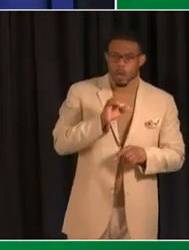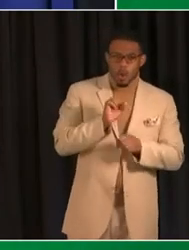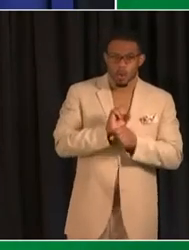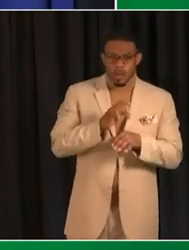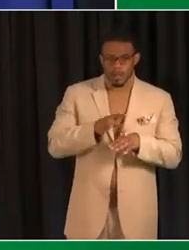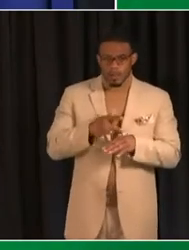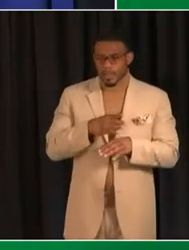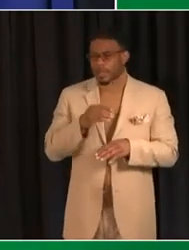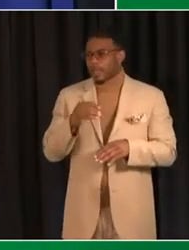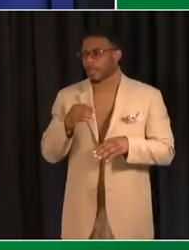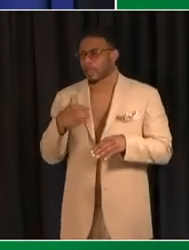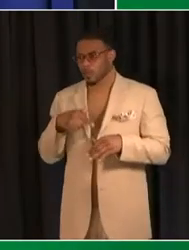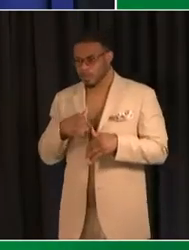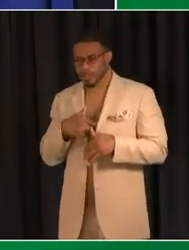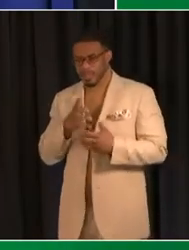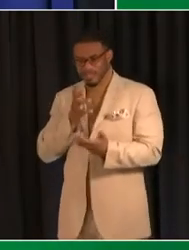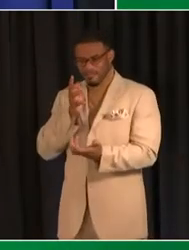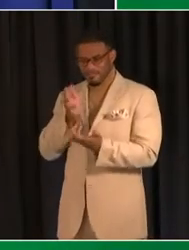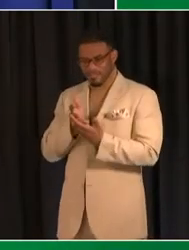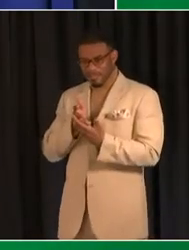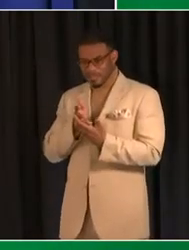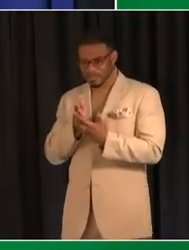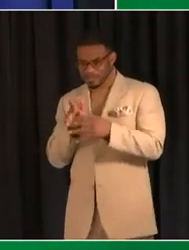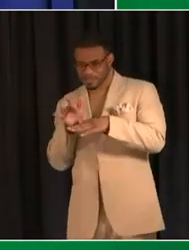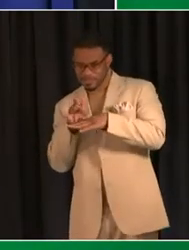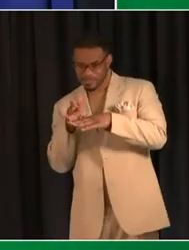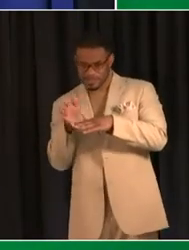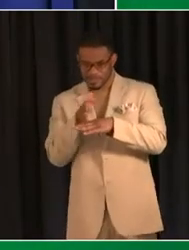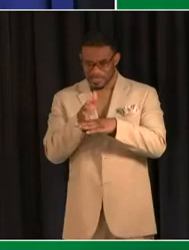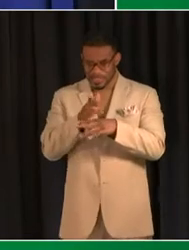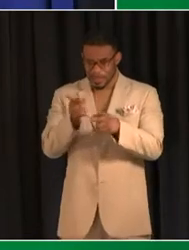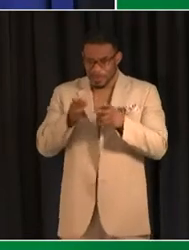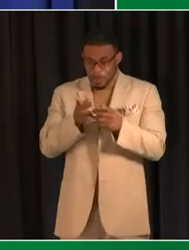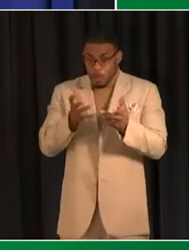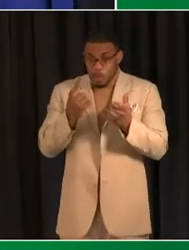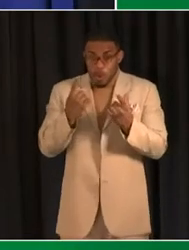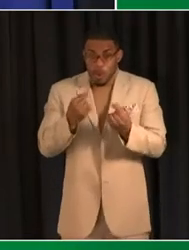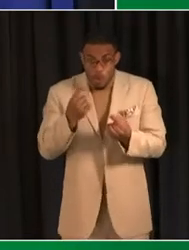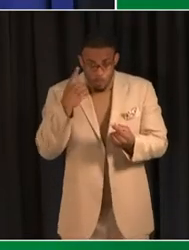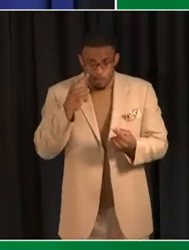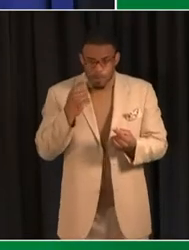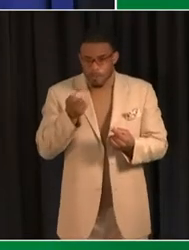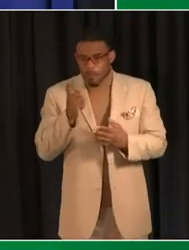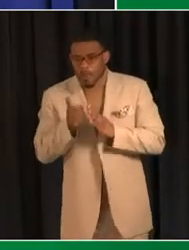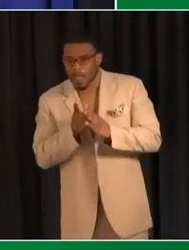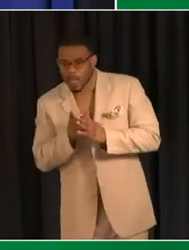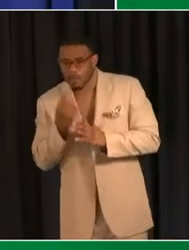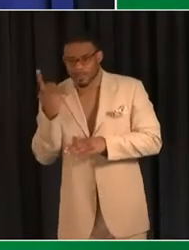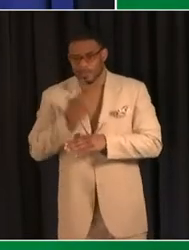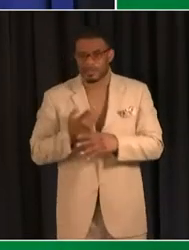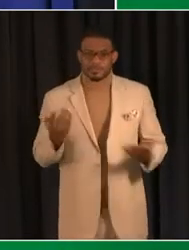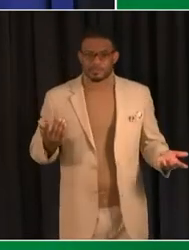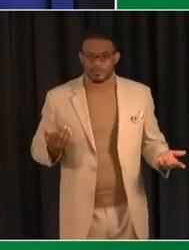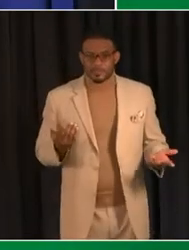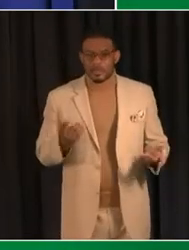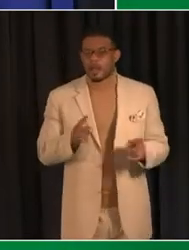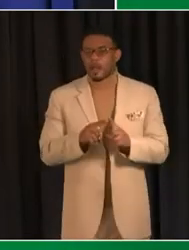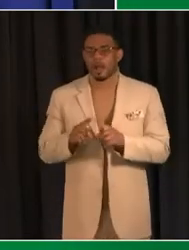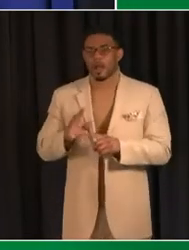traditional co-working space, and we kind of fit that sweet spot of that place that you want to go for a couple hours a